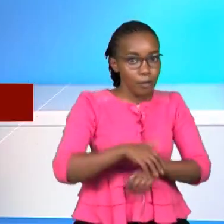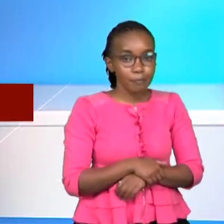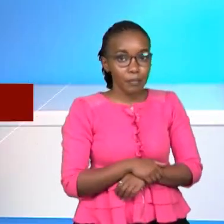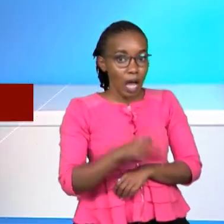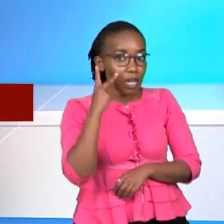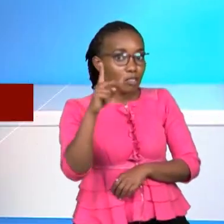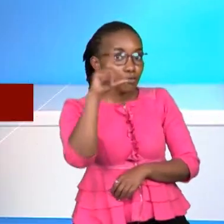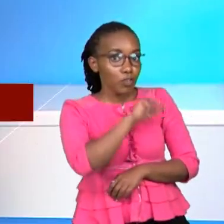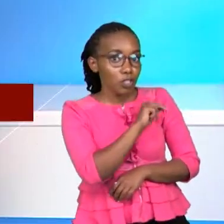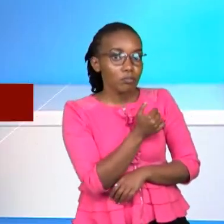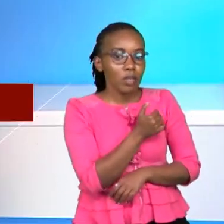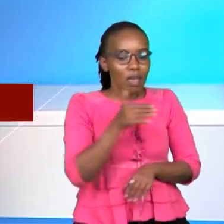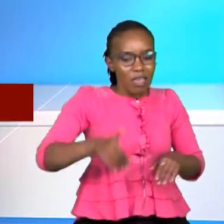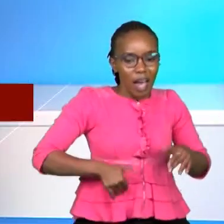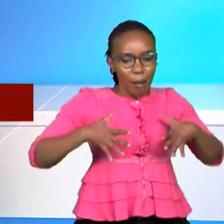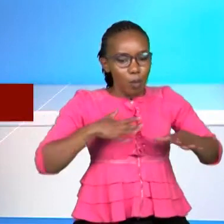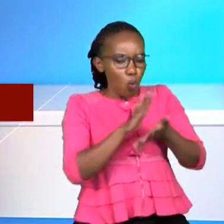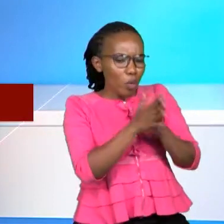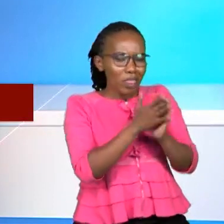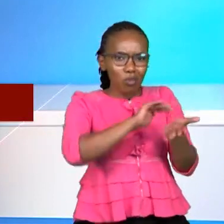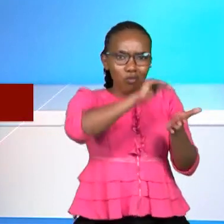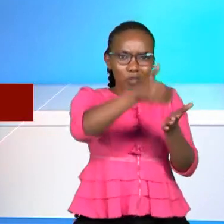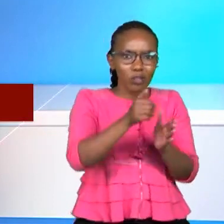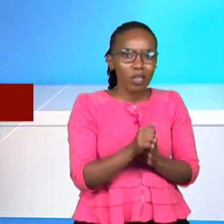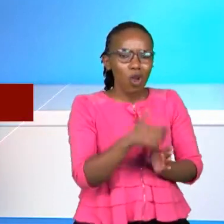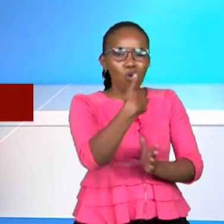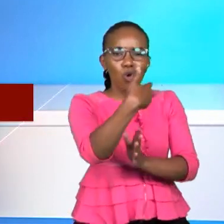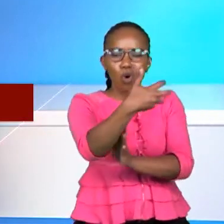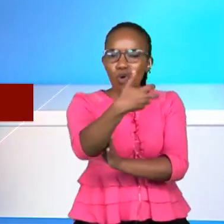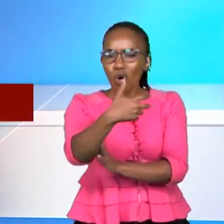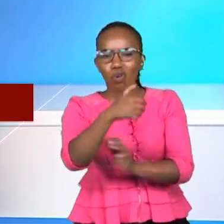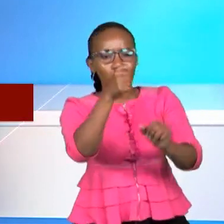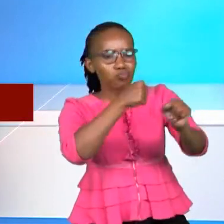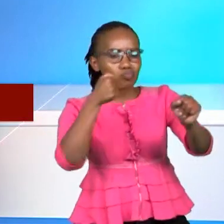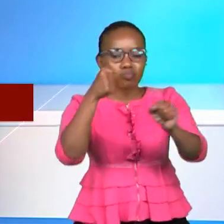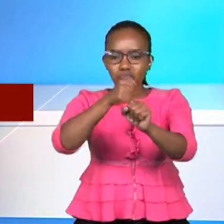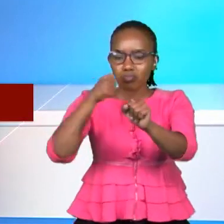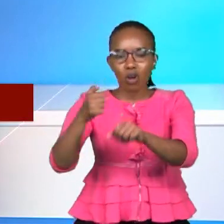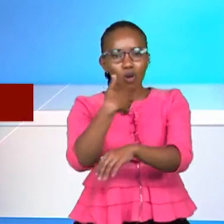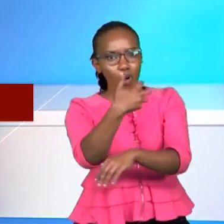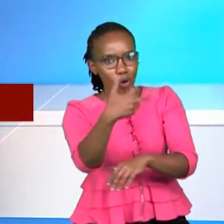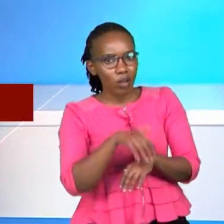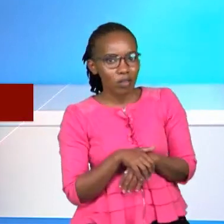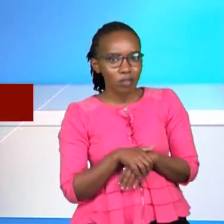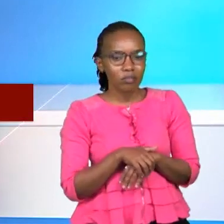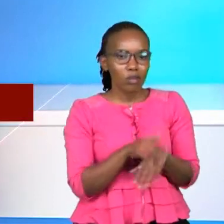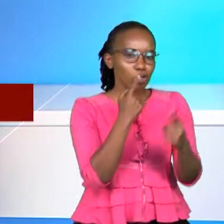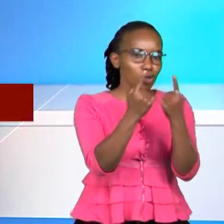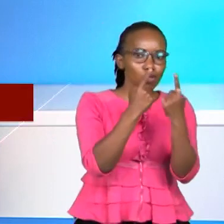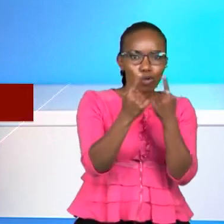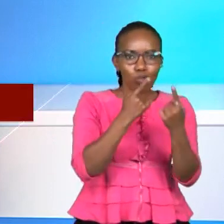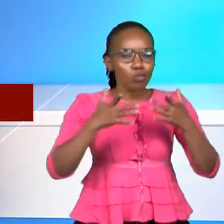seen precedents of young people without money going door to door, knocking on people's doors and selling their